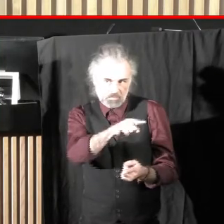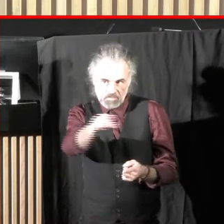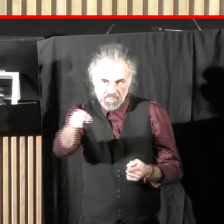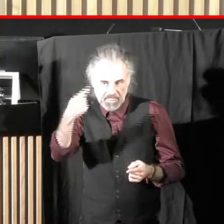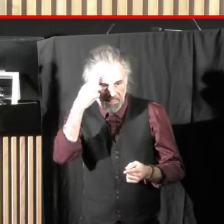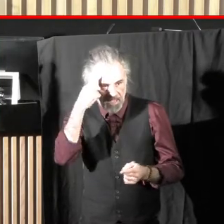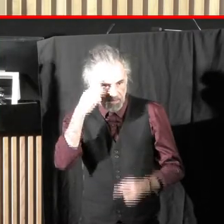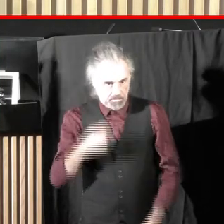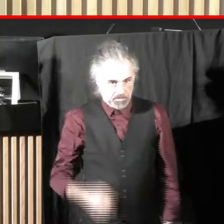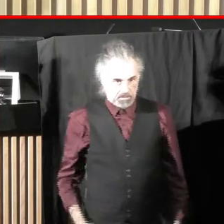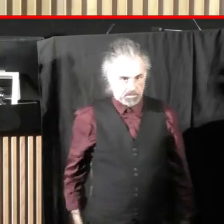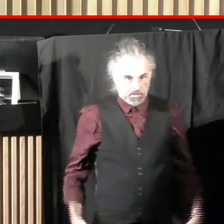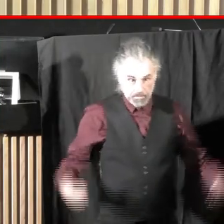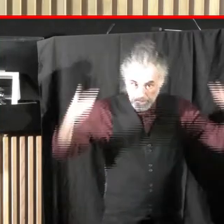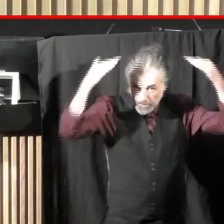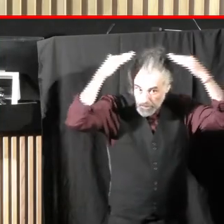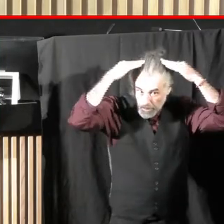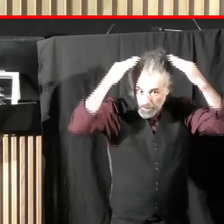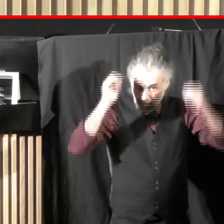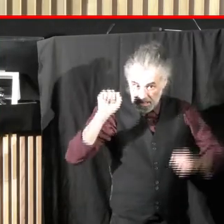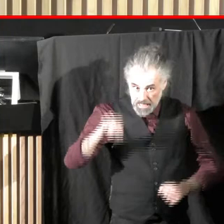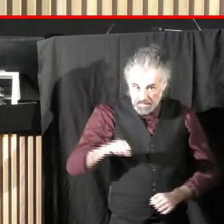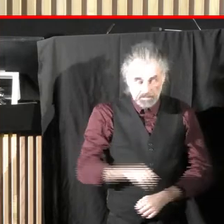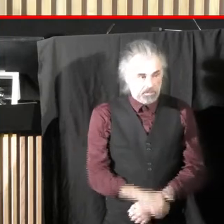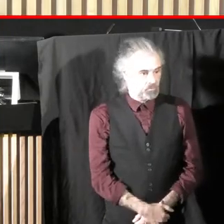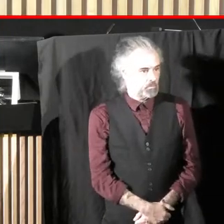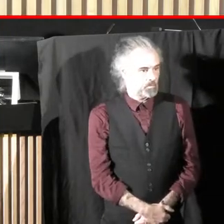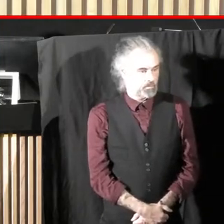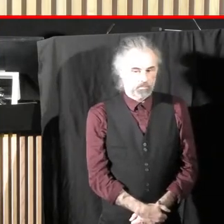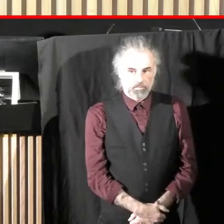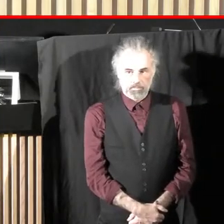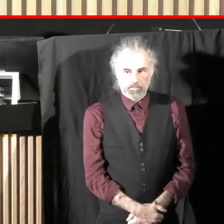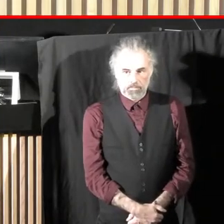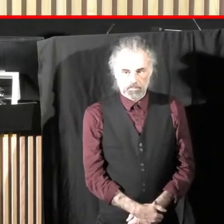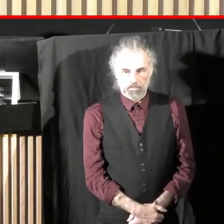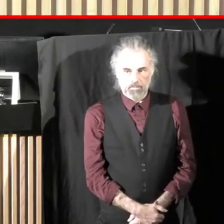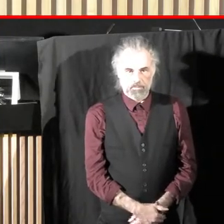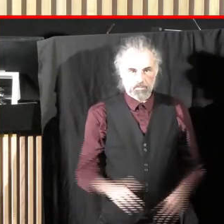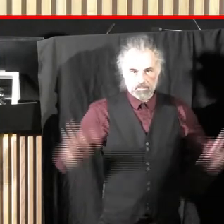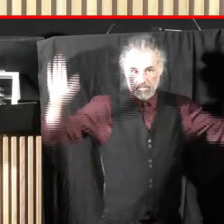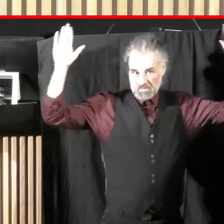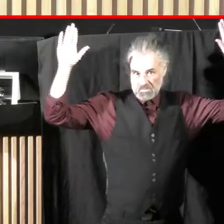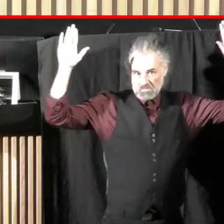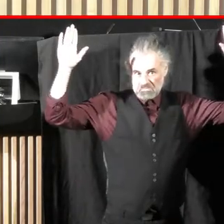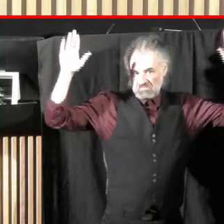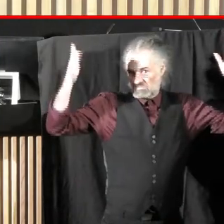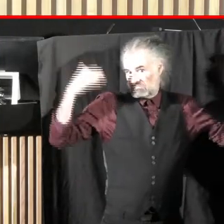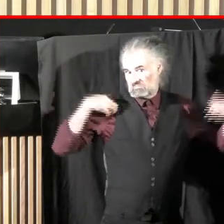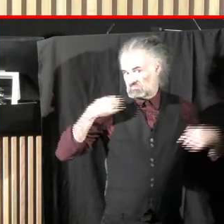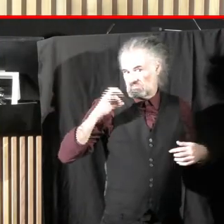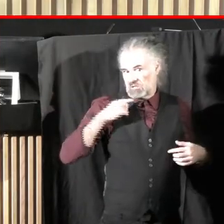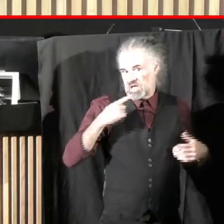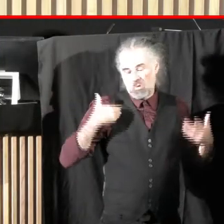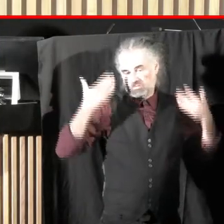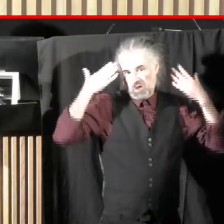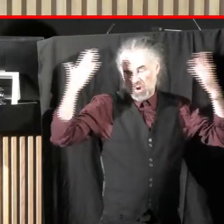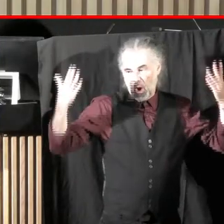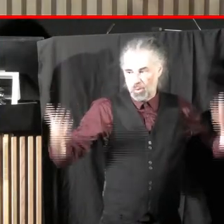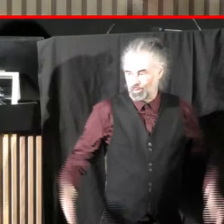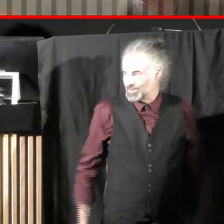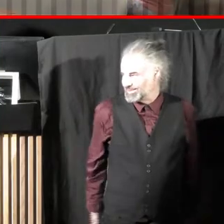Hands on heads if you think she definitely did. Hands on in the air if you just don't care. Don't know if you don't